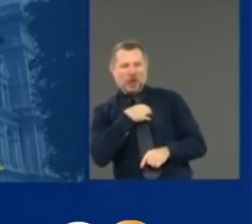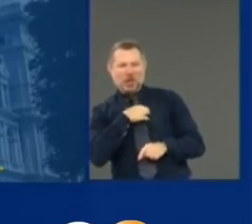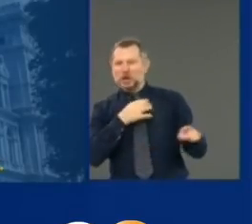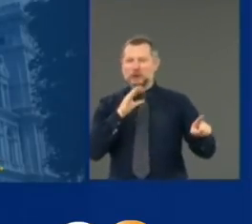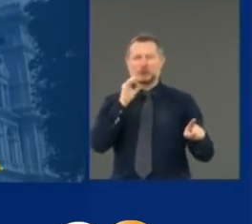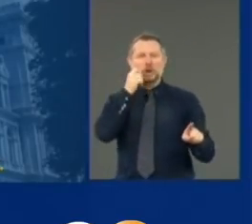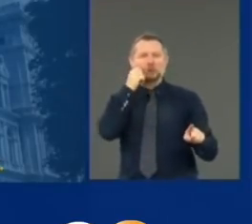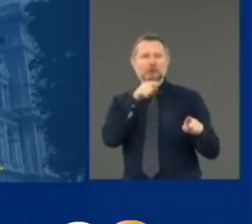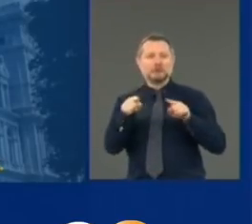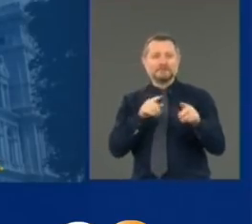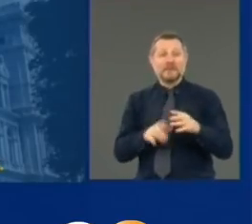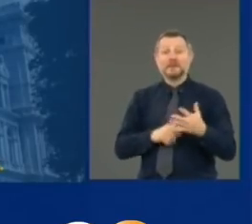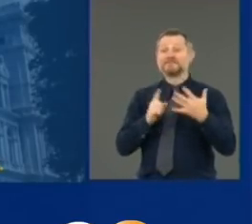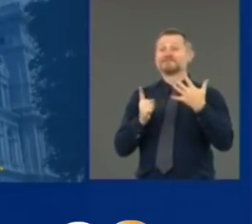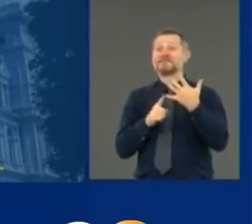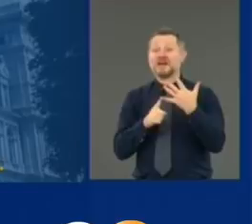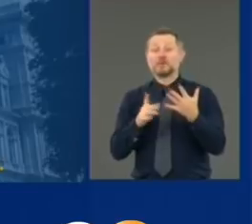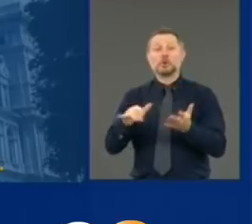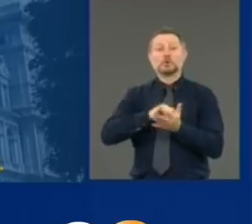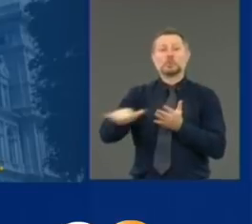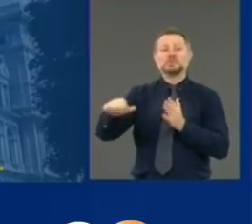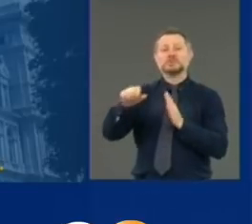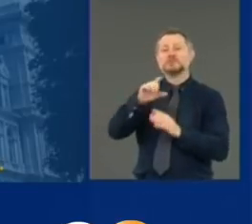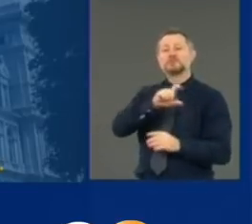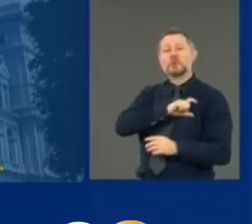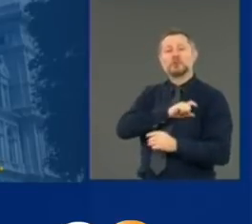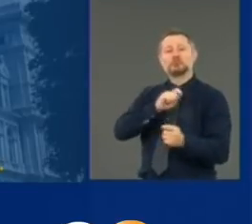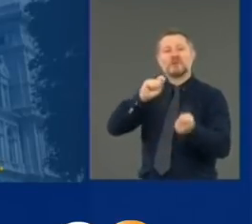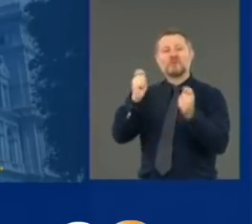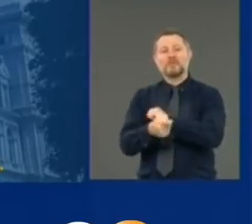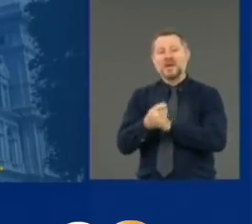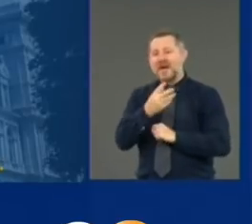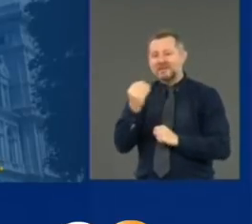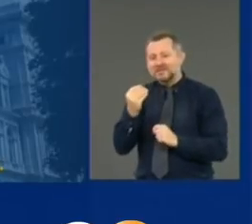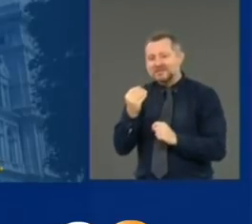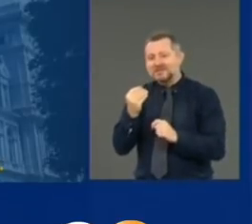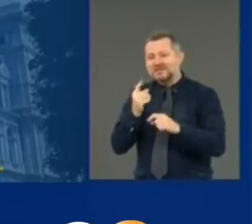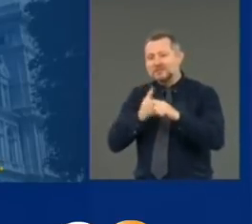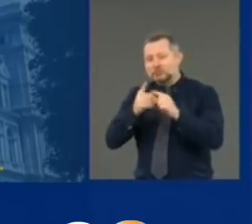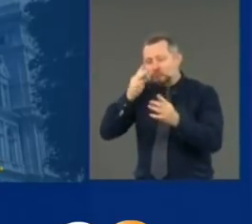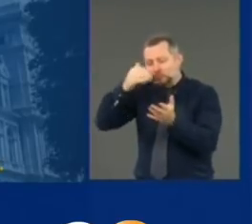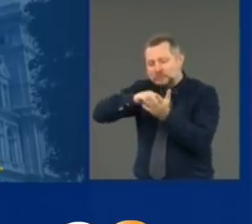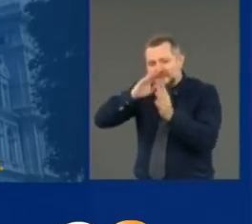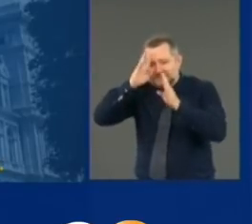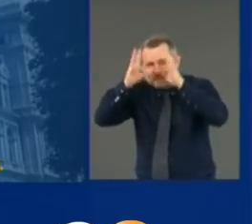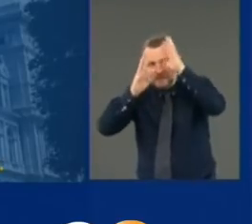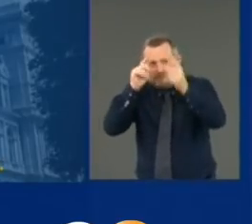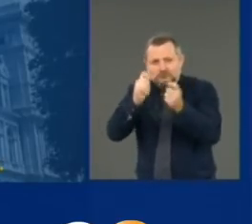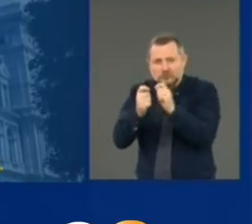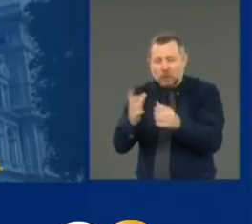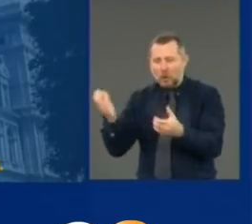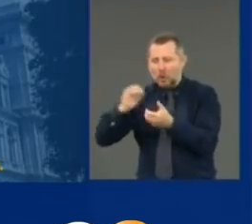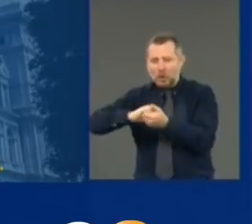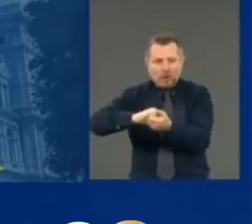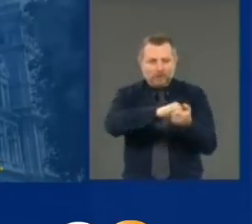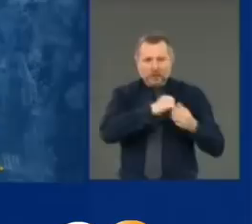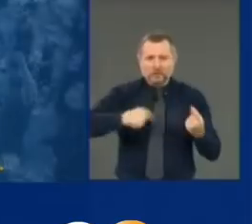Police Reform and Reinvention Collaborative, which I signed an executive order